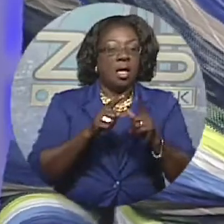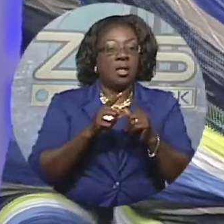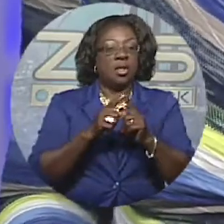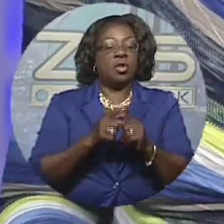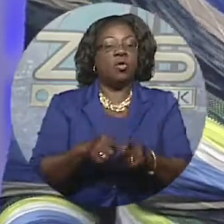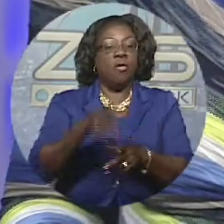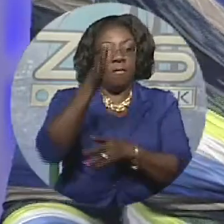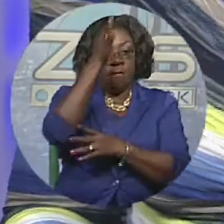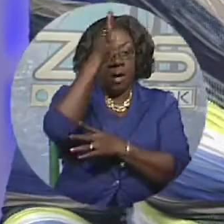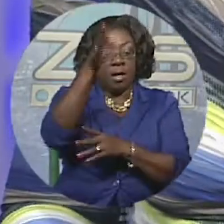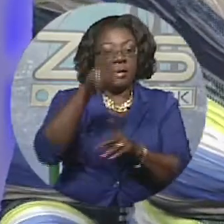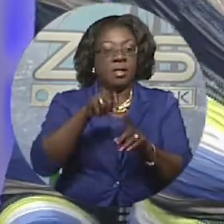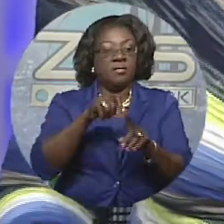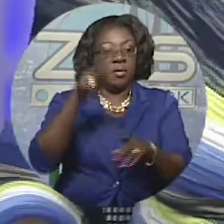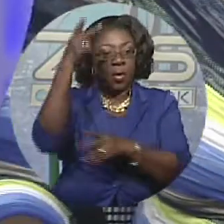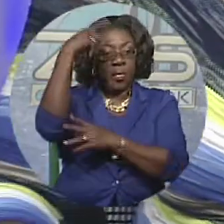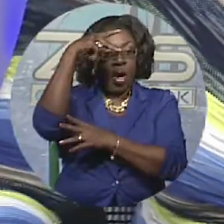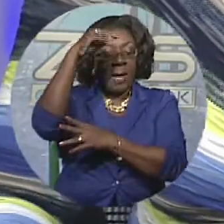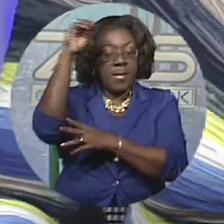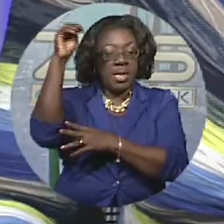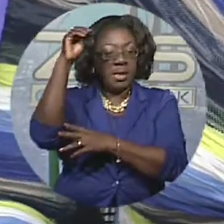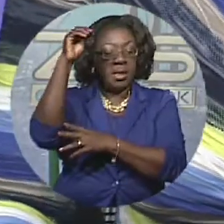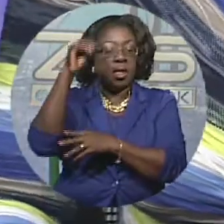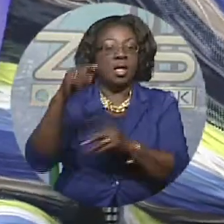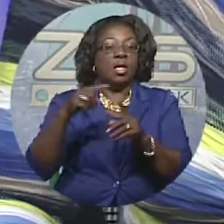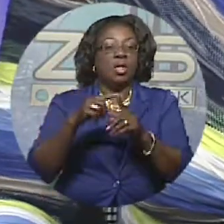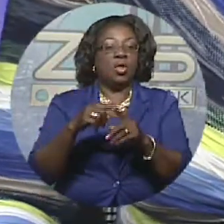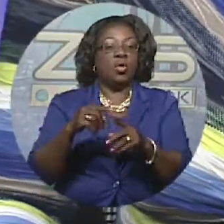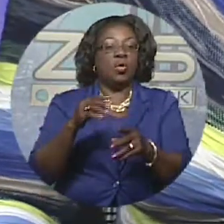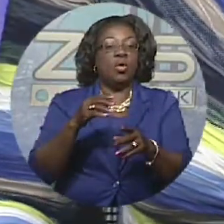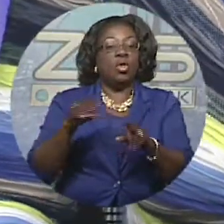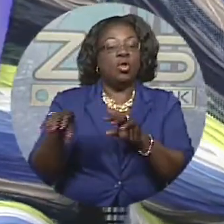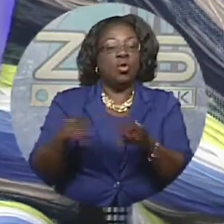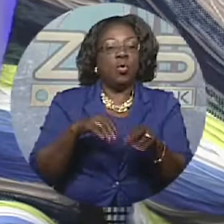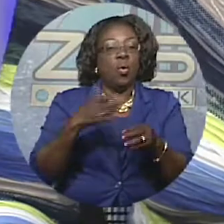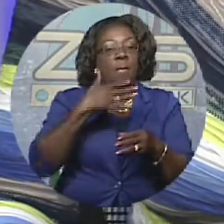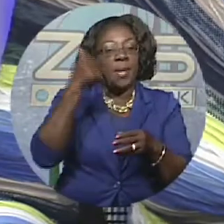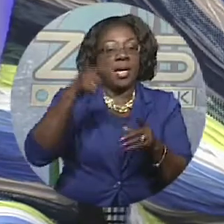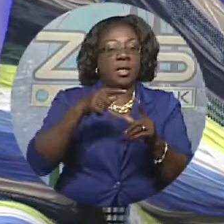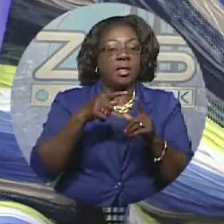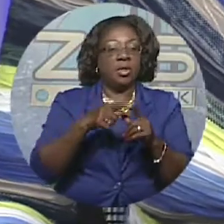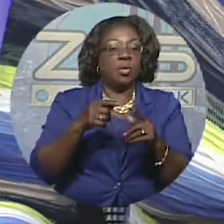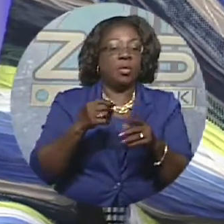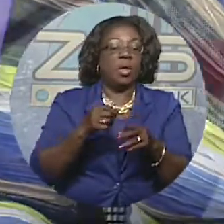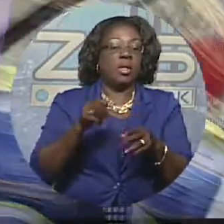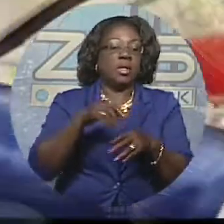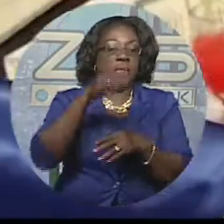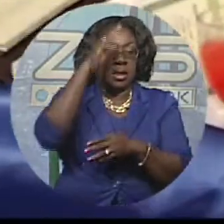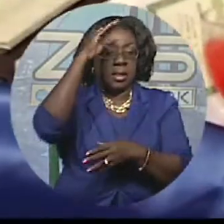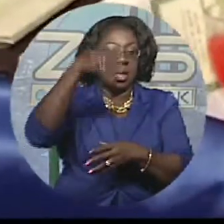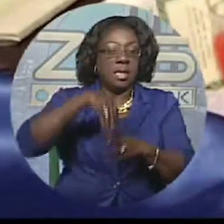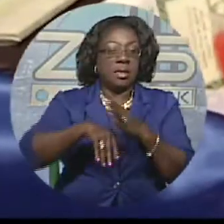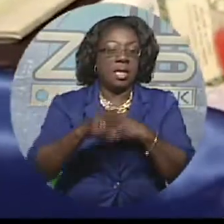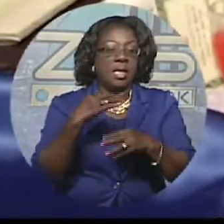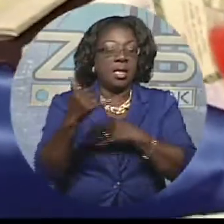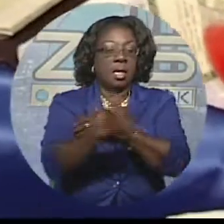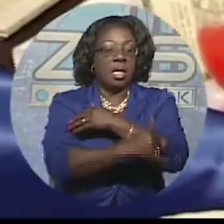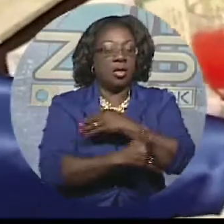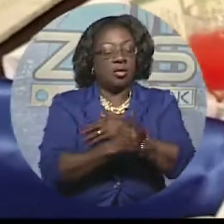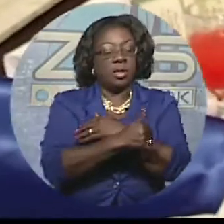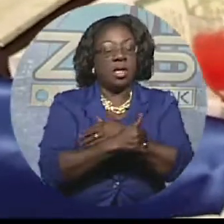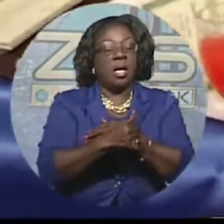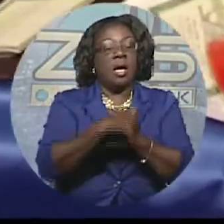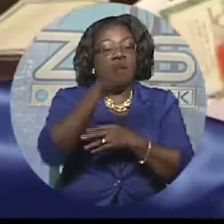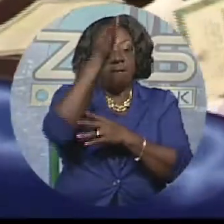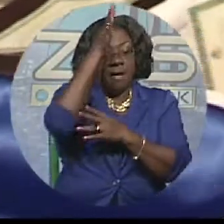from the nation's leader this weekend to step up to the plate. This as fathers of all ages from constituencies across New Providence were honored